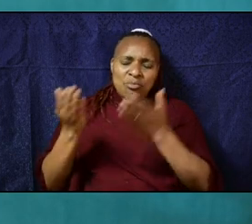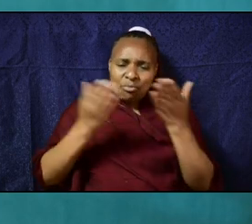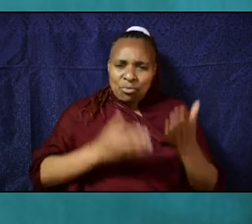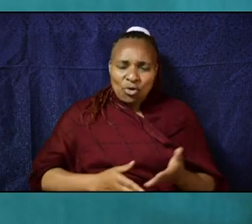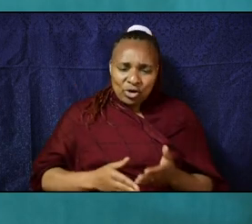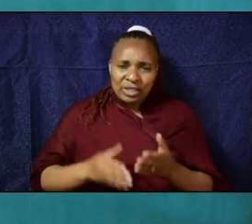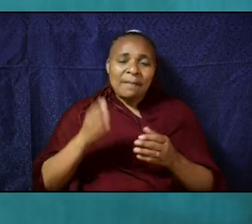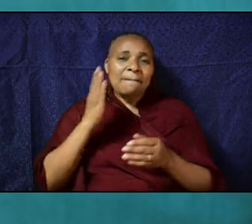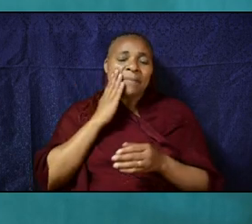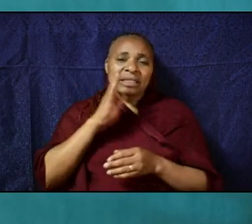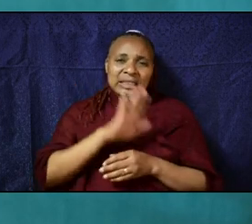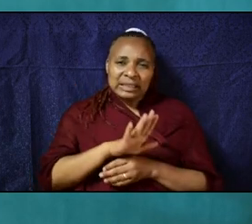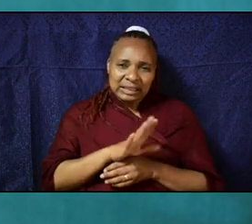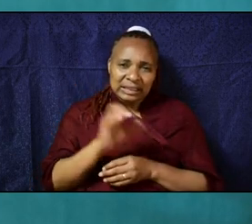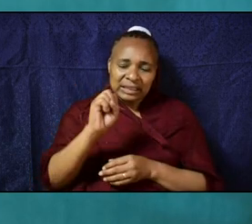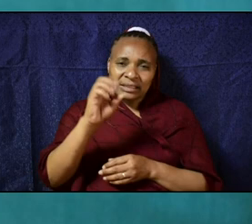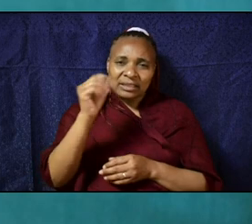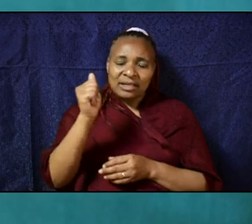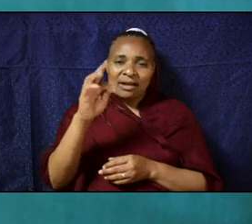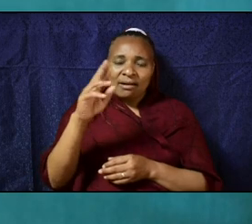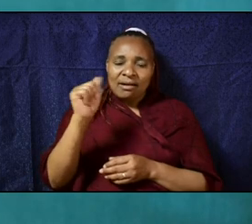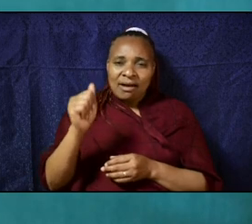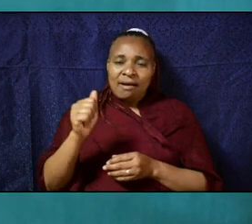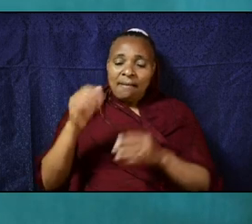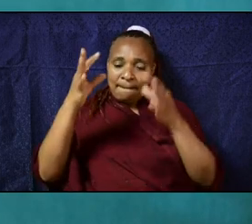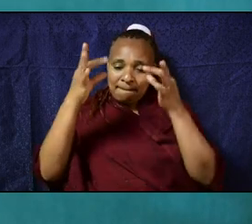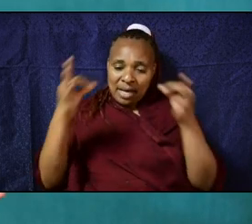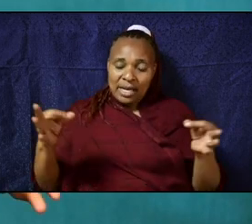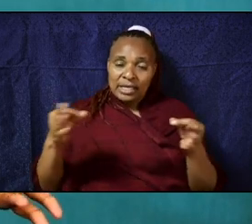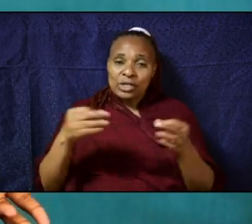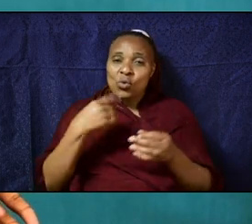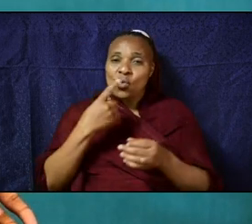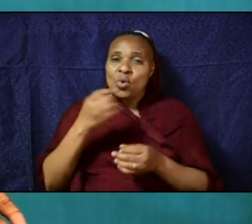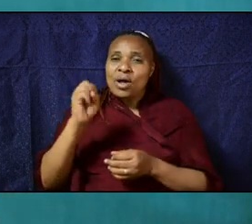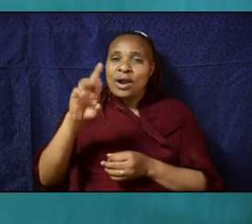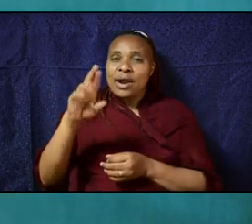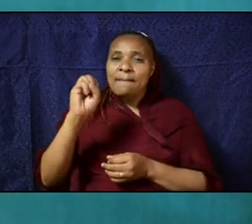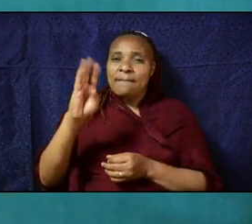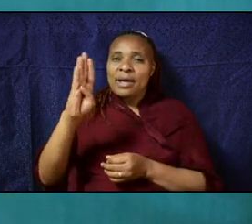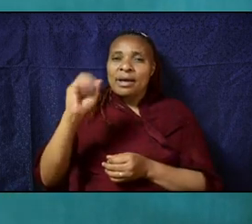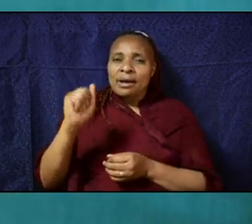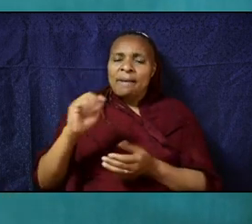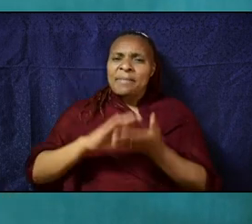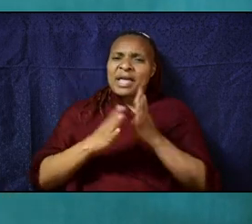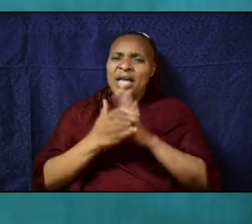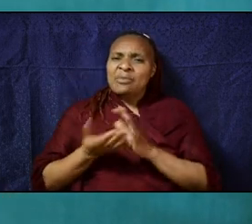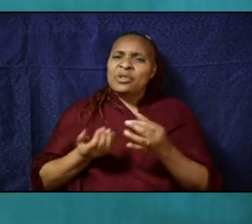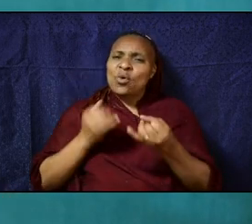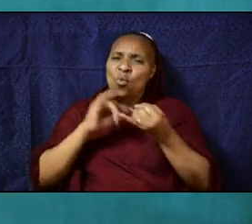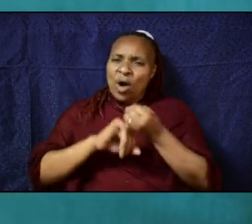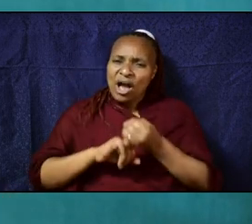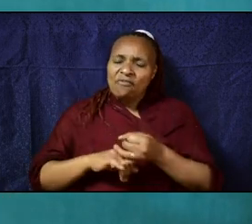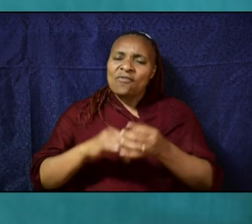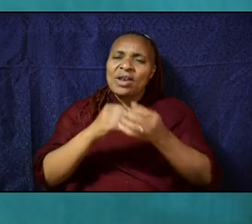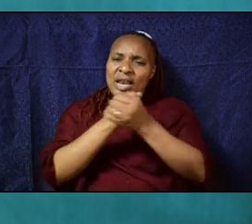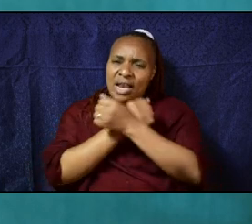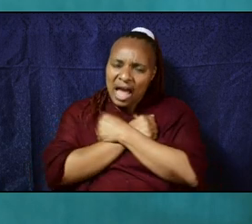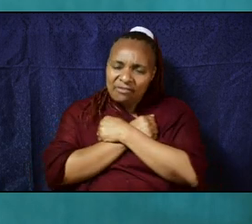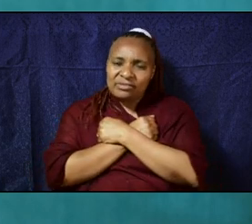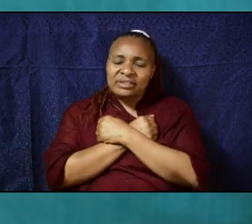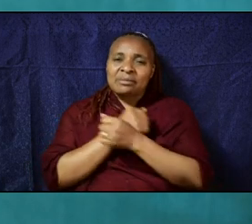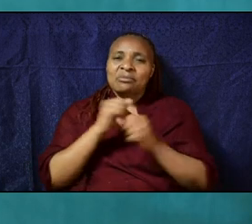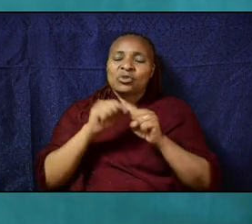mother Sarah, and he married Rebecca. So she became his wife, and he loved her, and Isaac